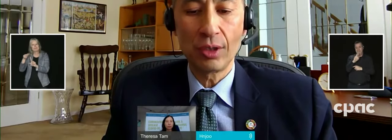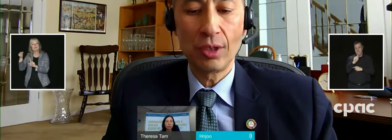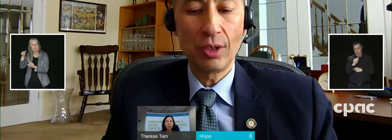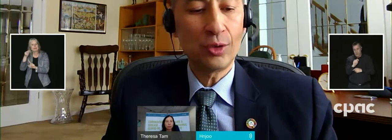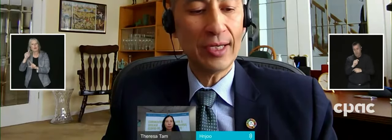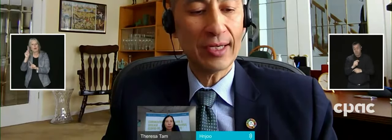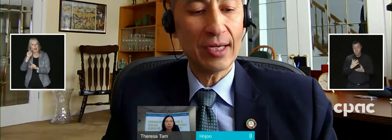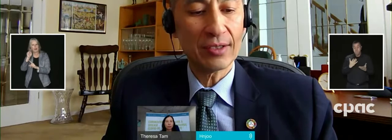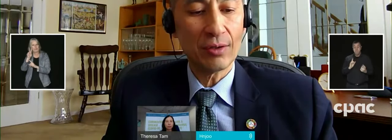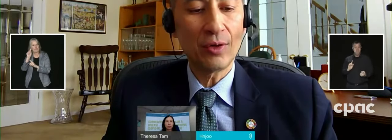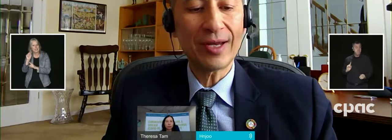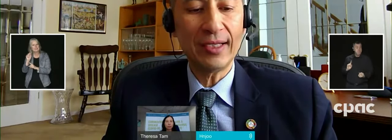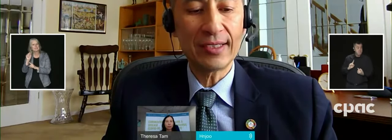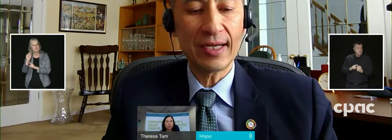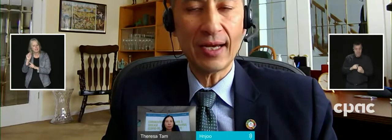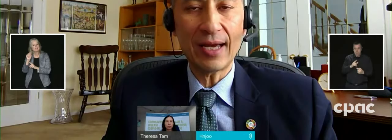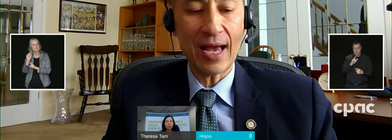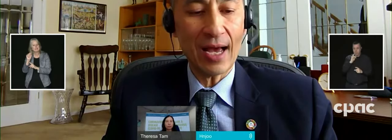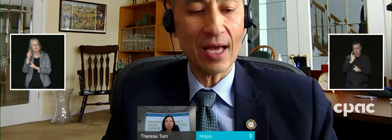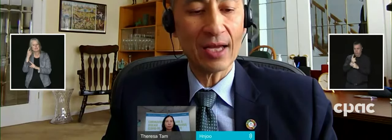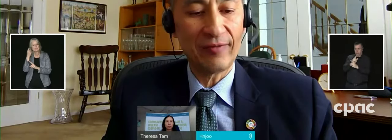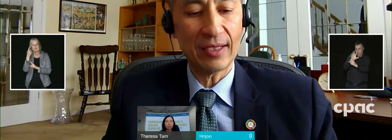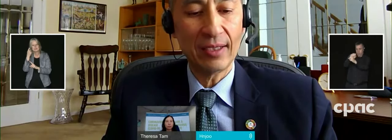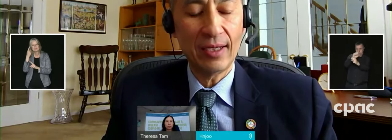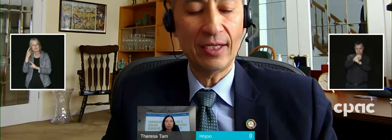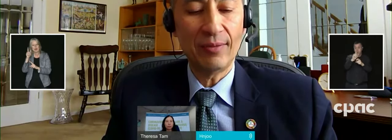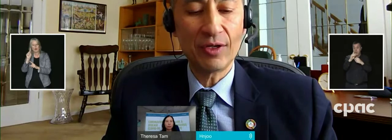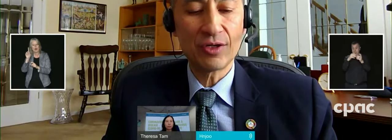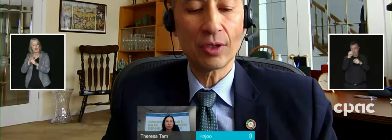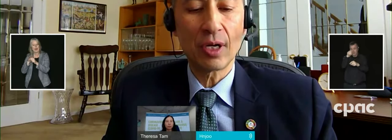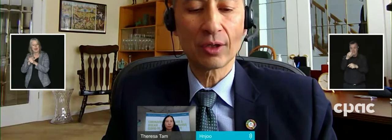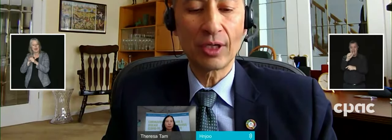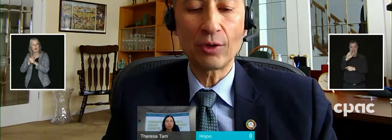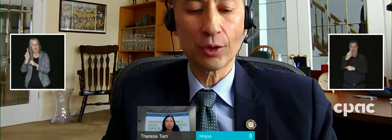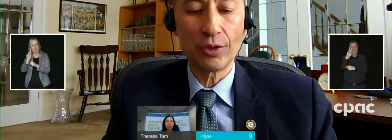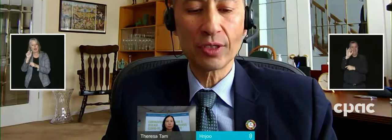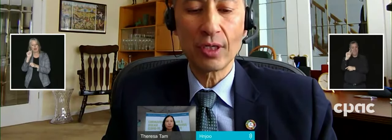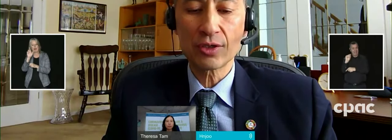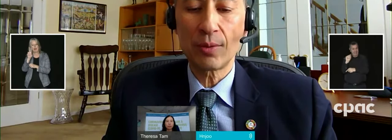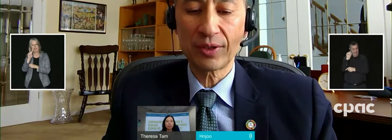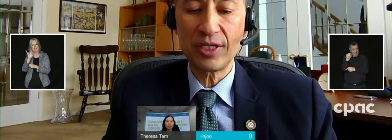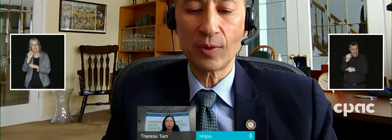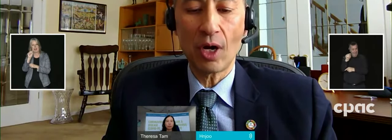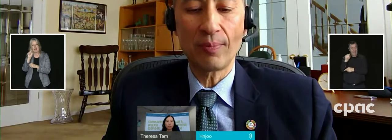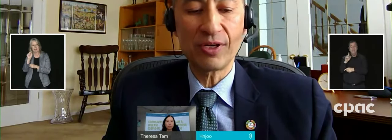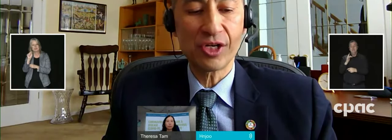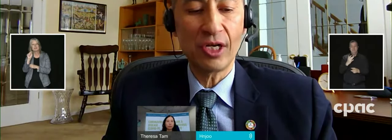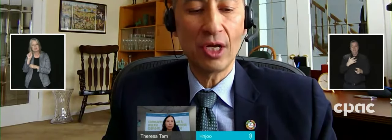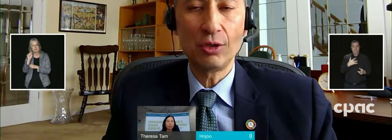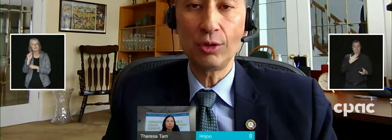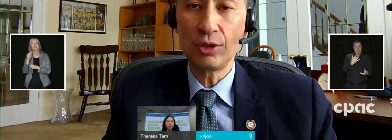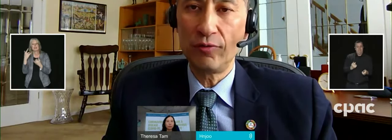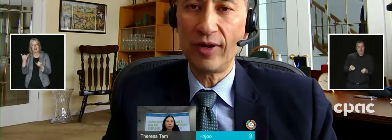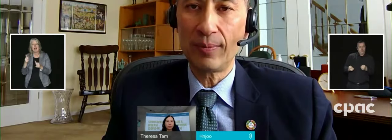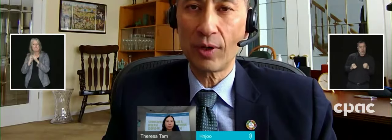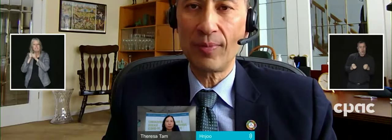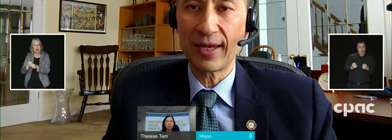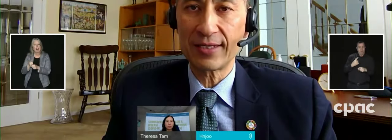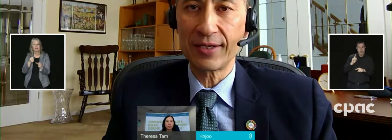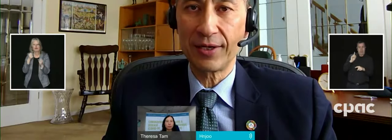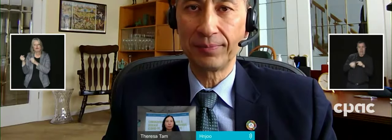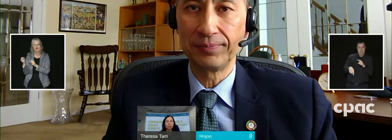jour, tous les cas sont localisés à Arviat et des mesures rigoureuses sont prises pour empêcher toute